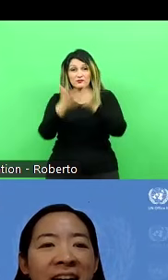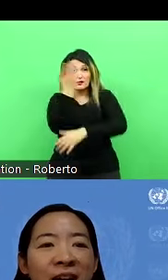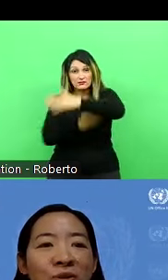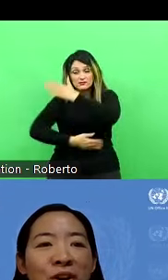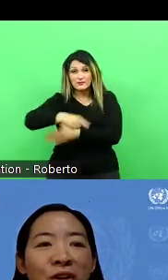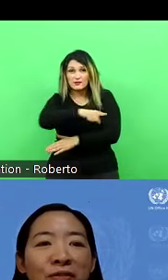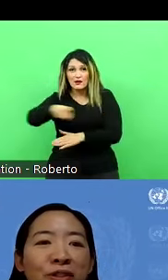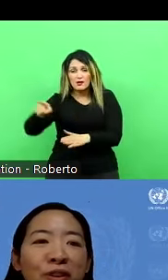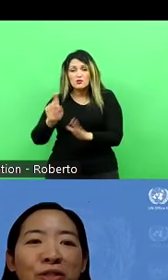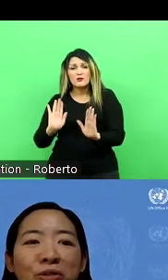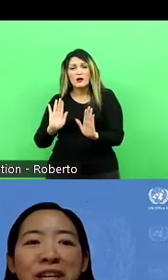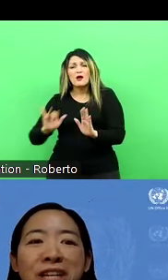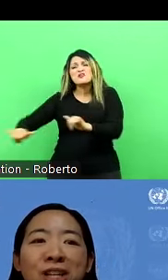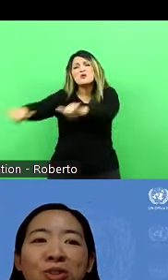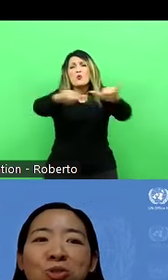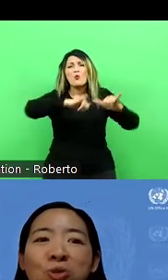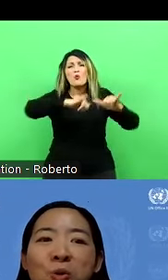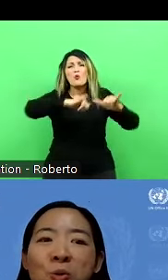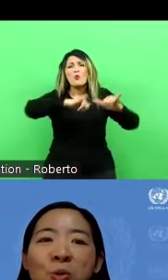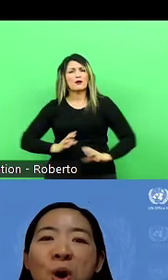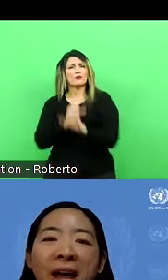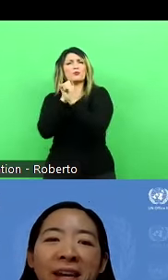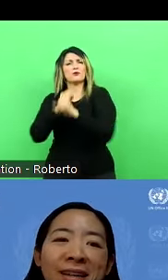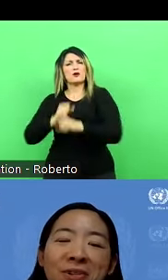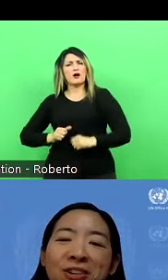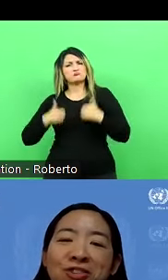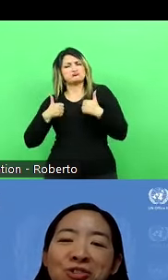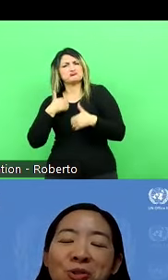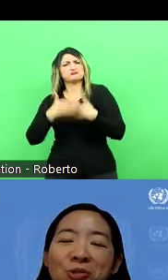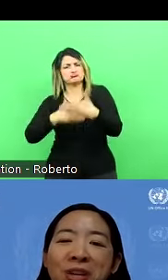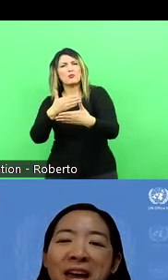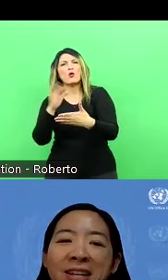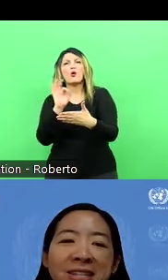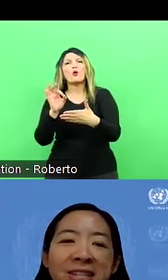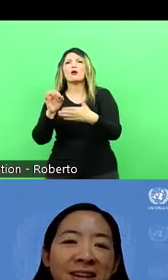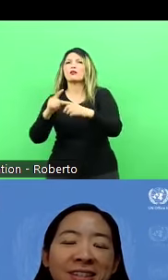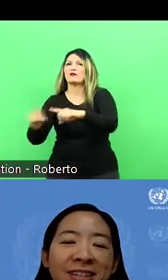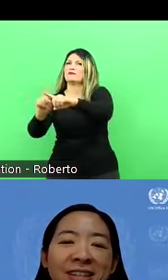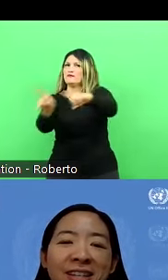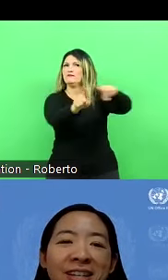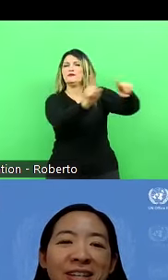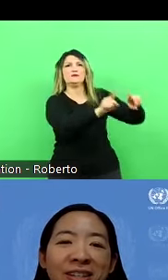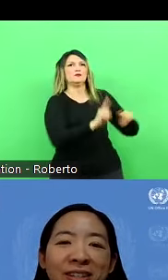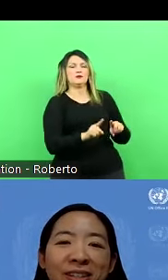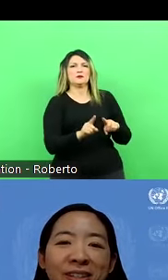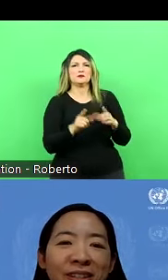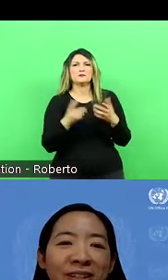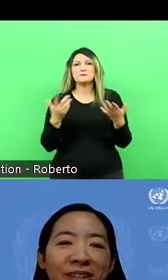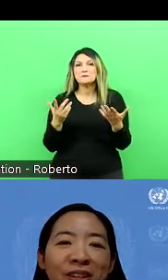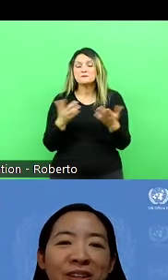In the count of 3, 2, 1, I'm going to show you the answer.